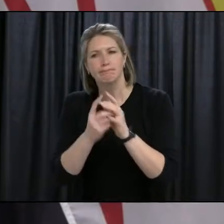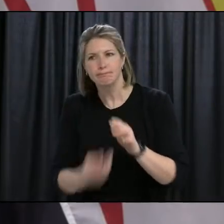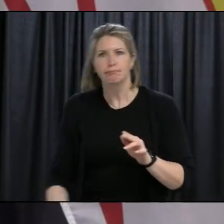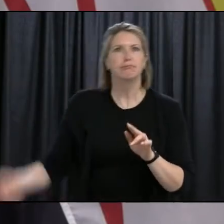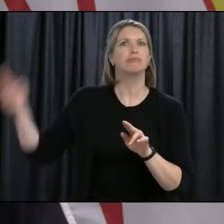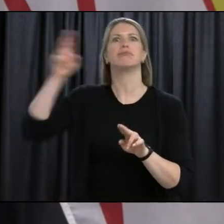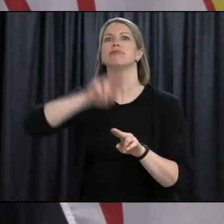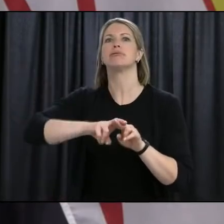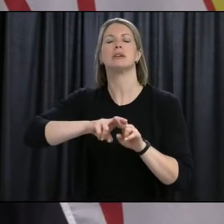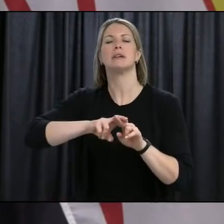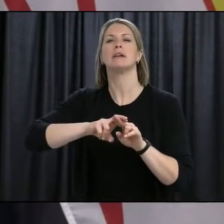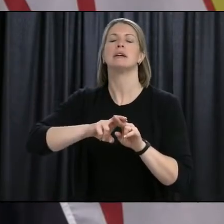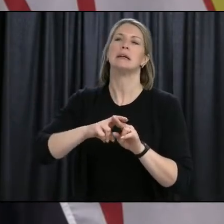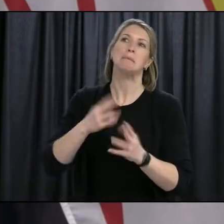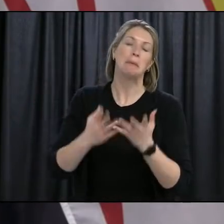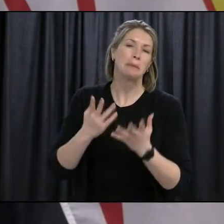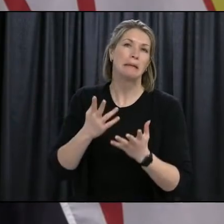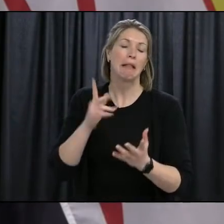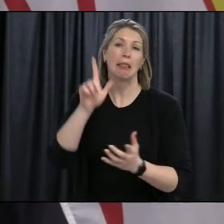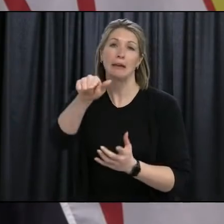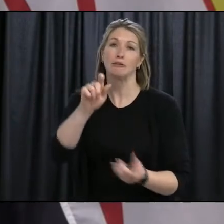there are no plans to do that at the moment.